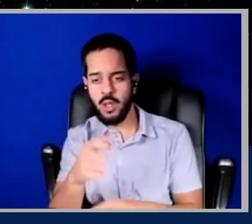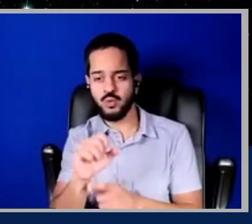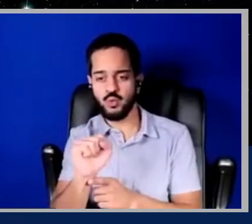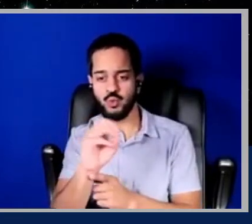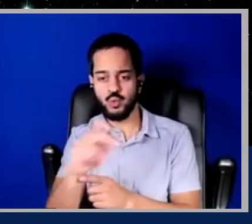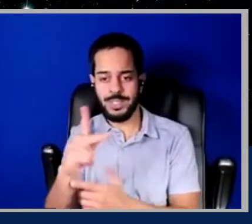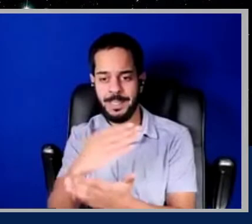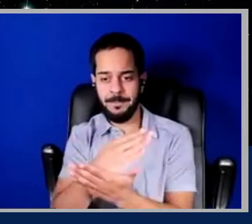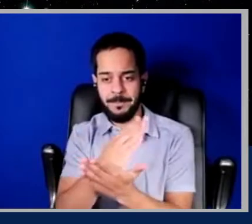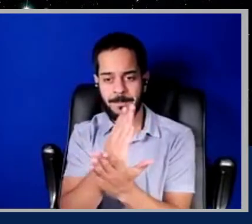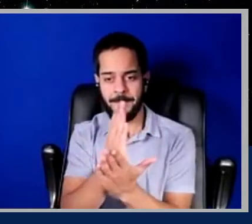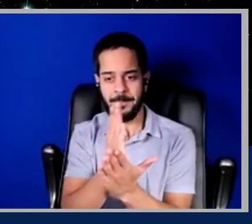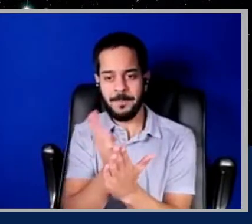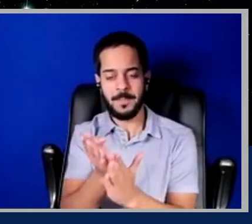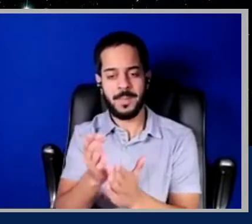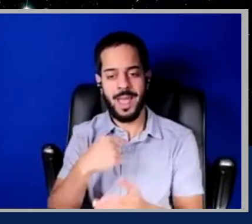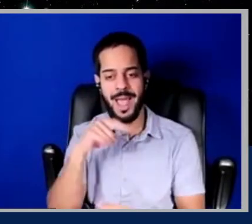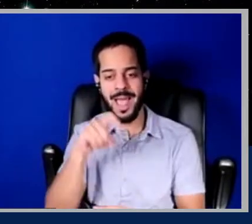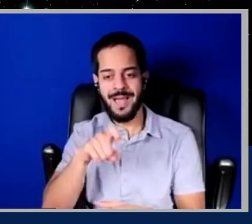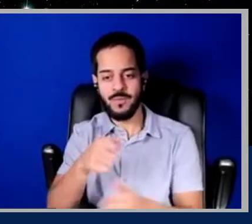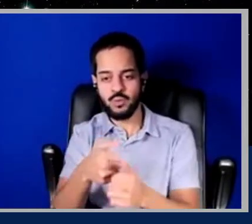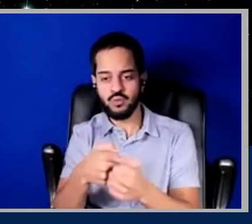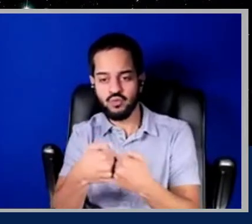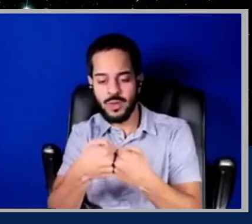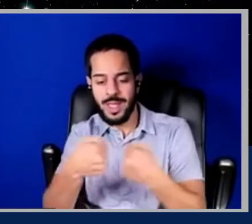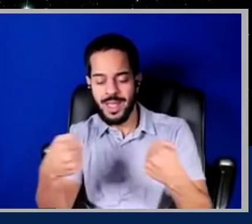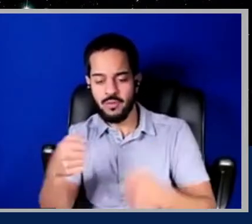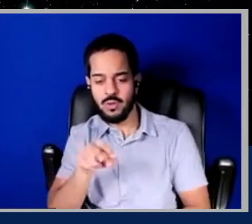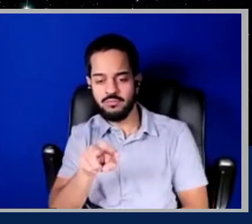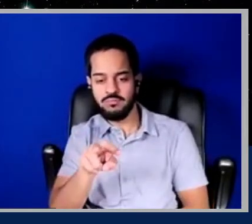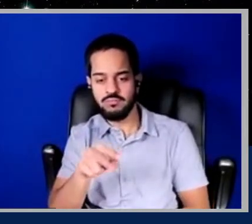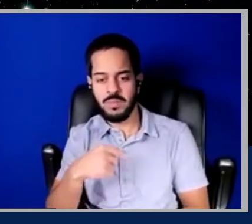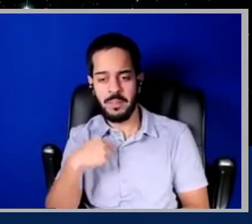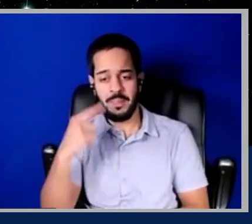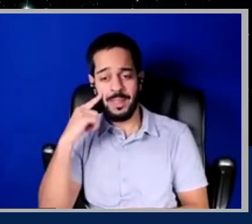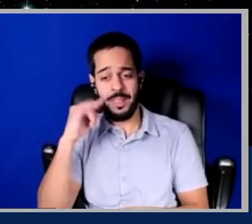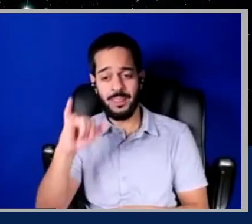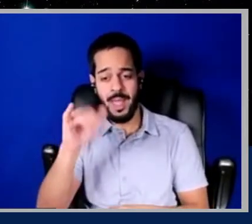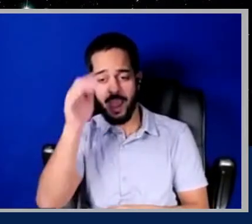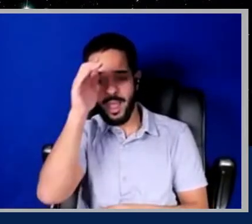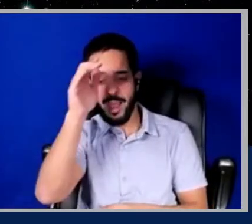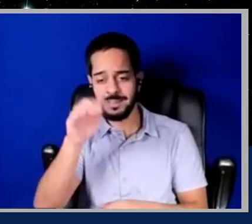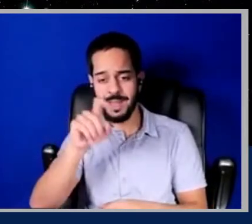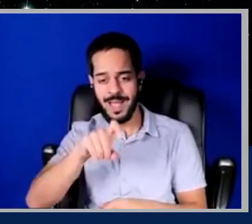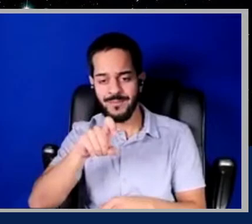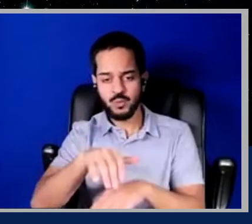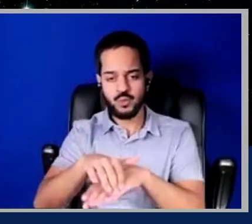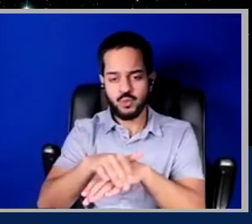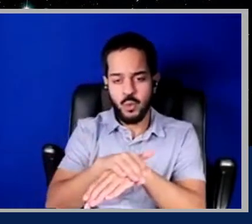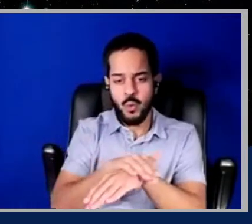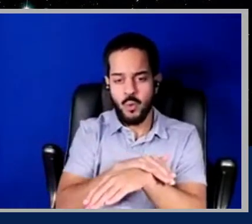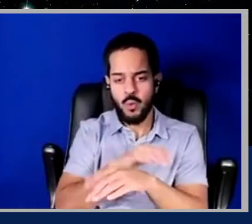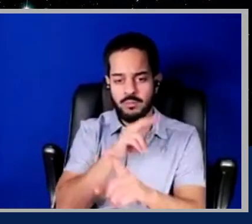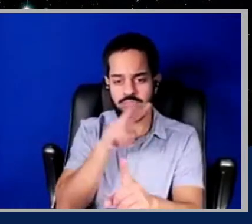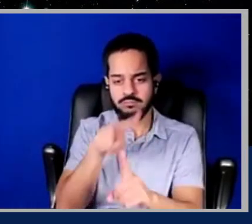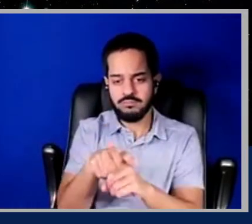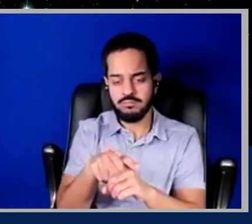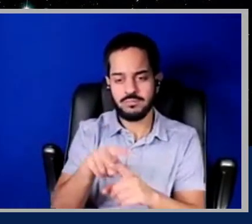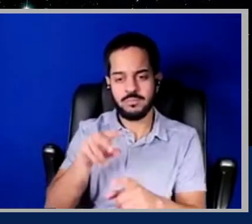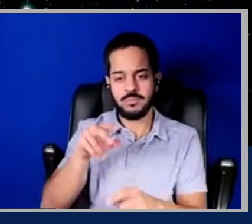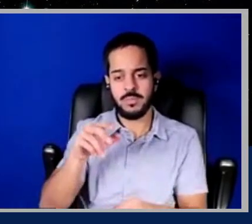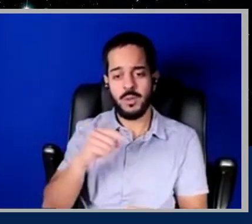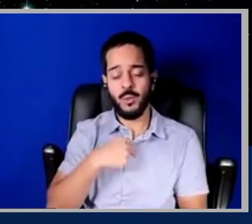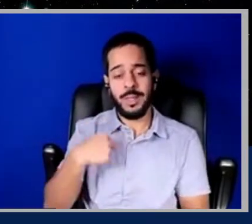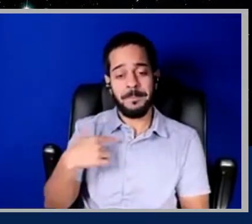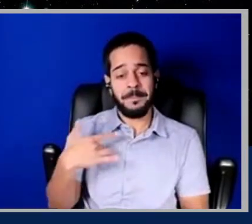do well to take this idea of slowing down to heart. I find that we have this pace, this publish or perish, get